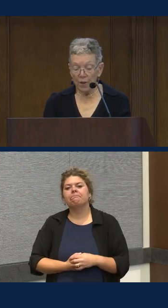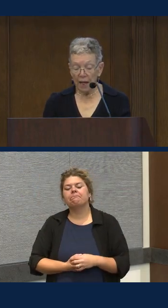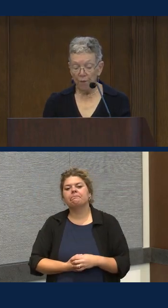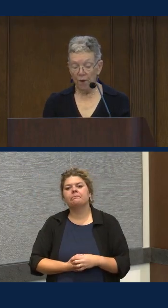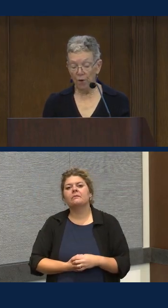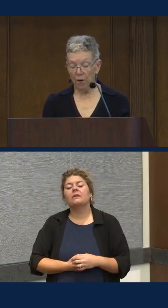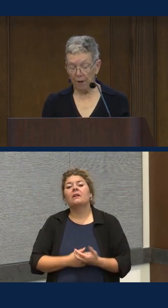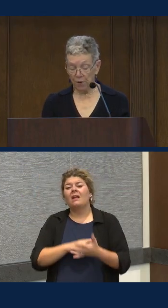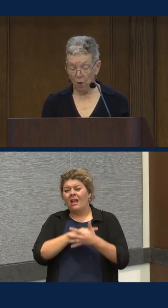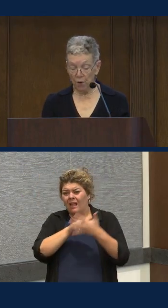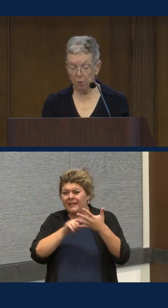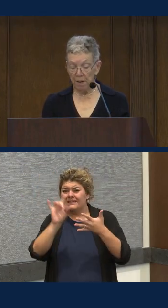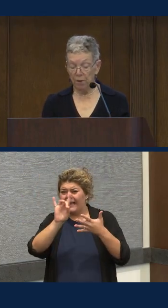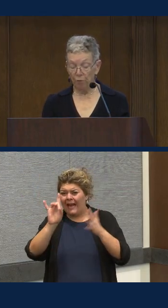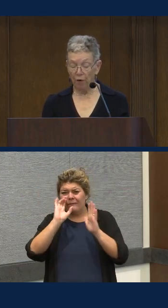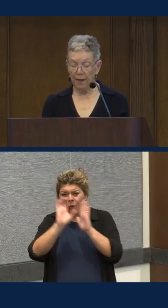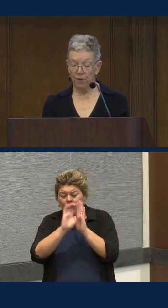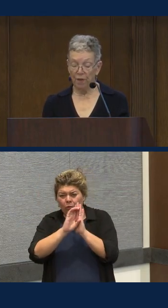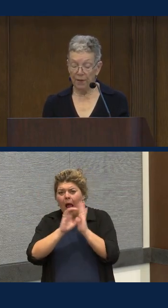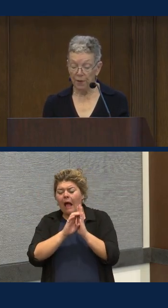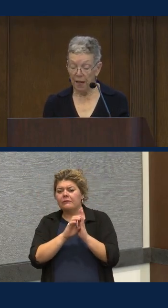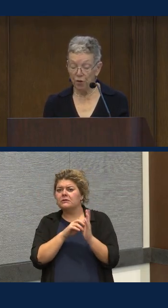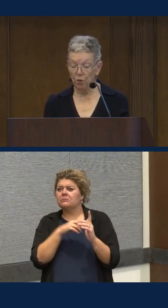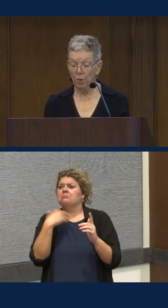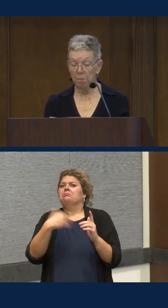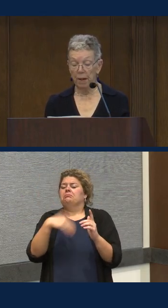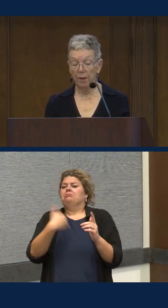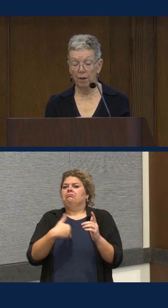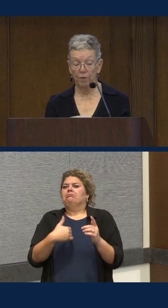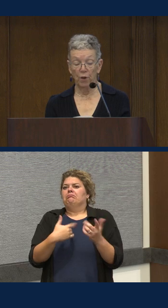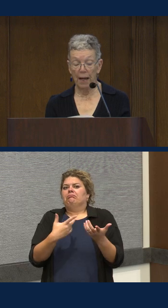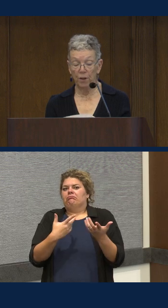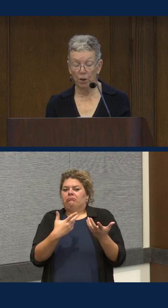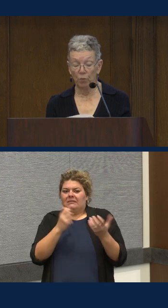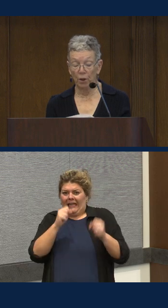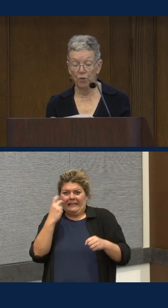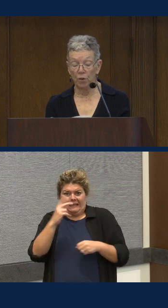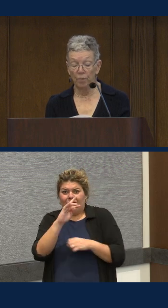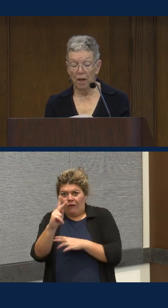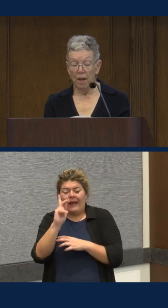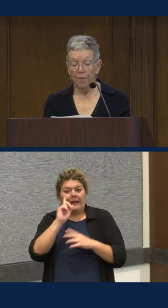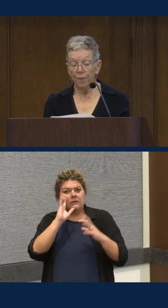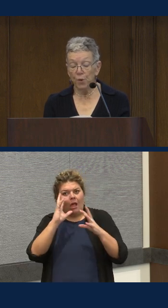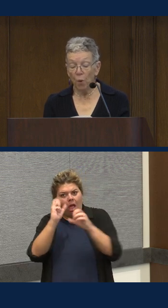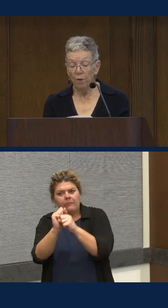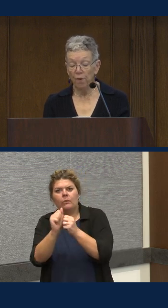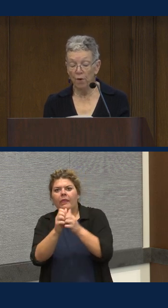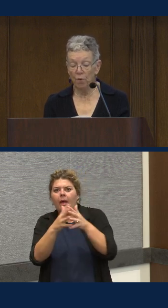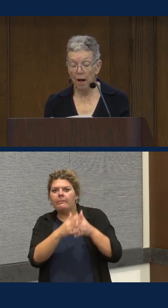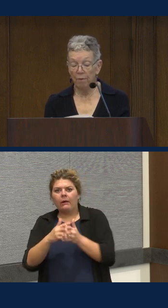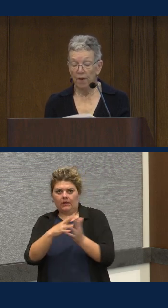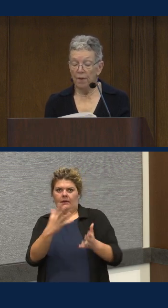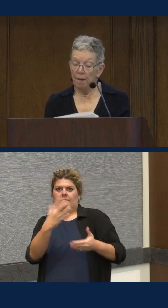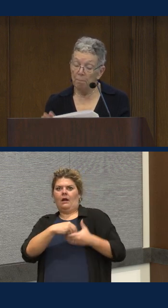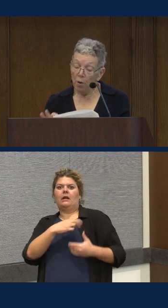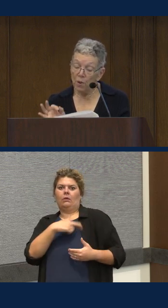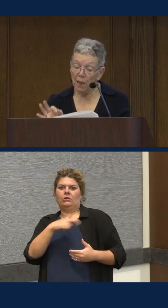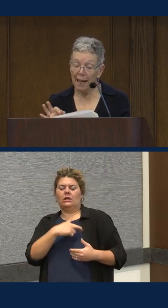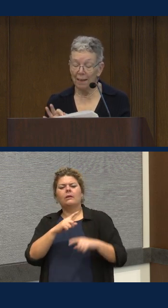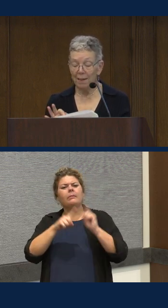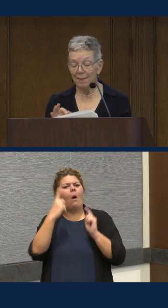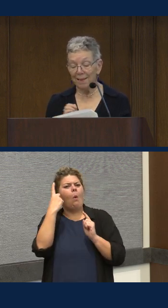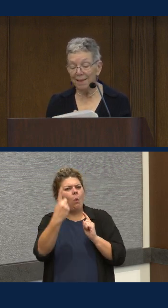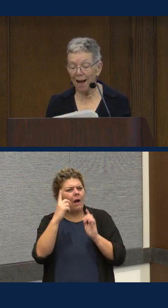Although these 8 photographs all speak to Frank's fascination with American vernacular religion, there is one photograph that